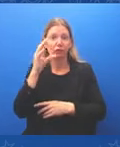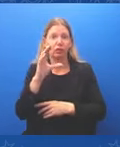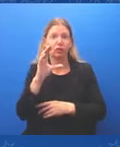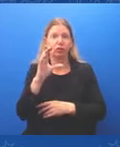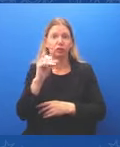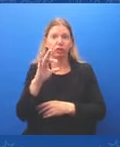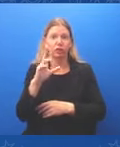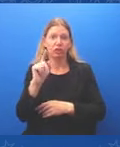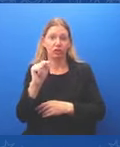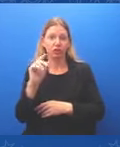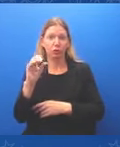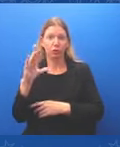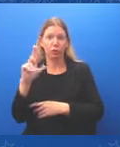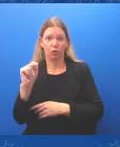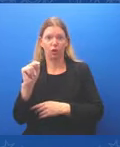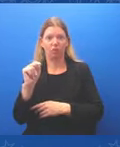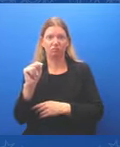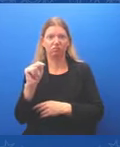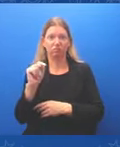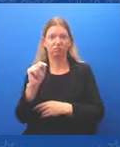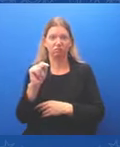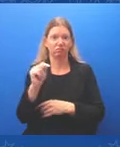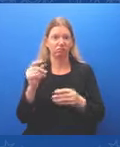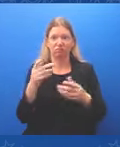combined in American history.